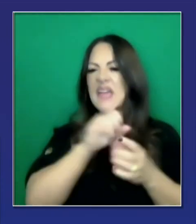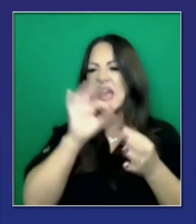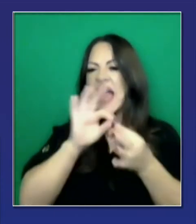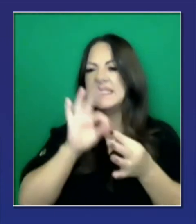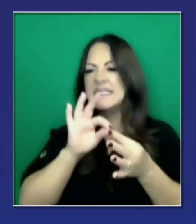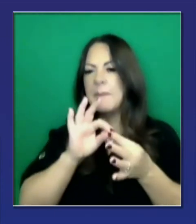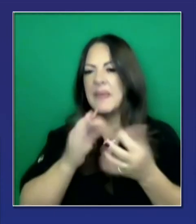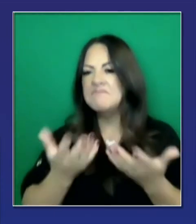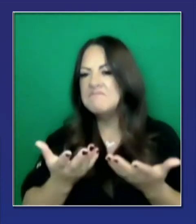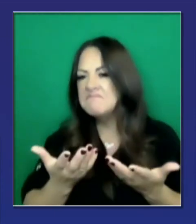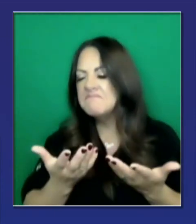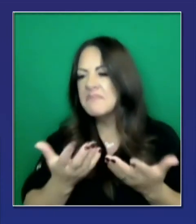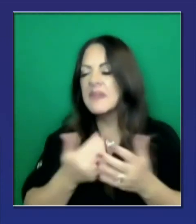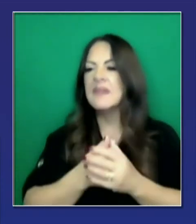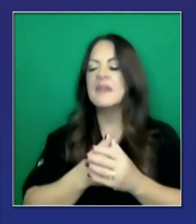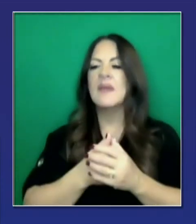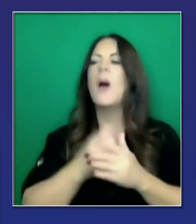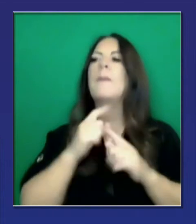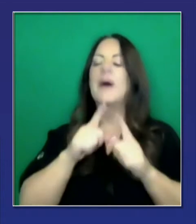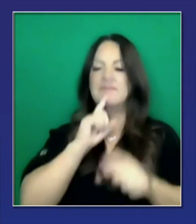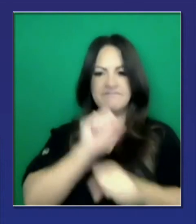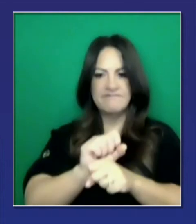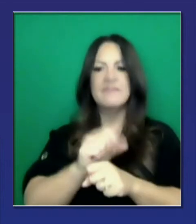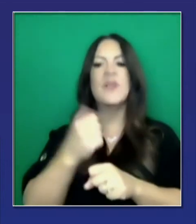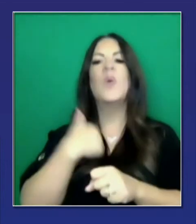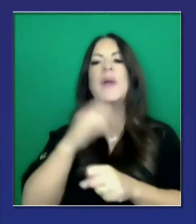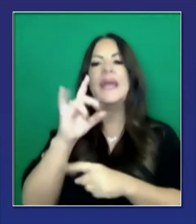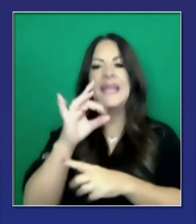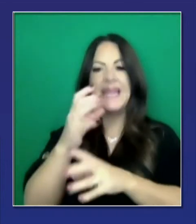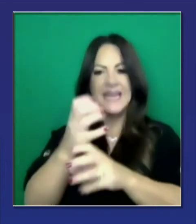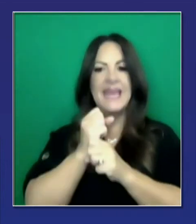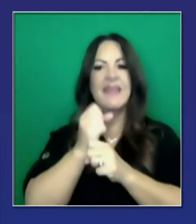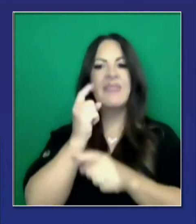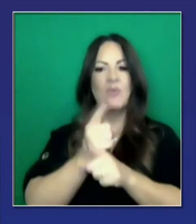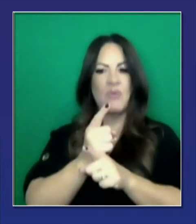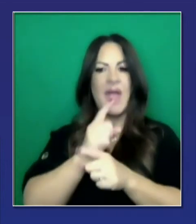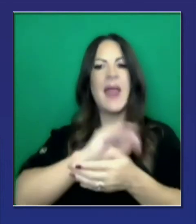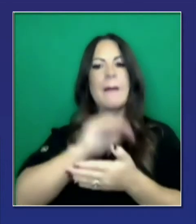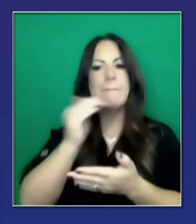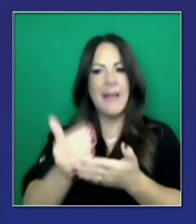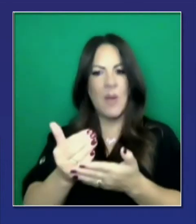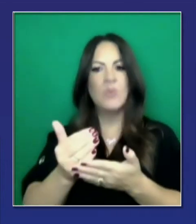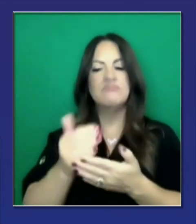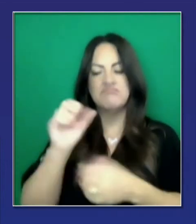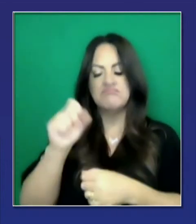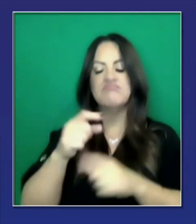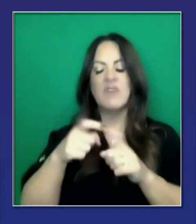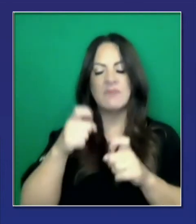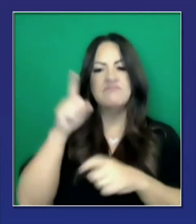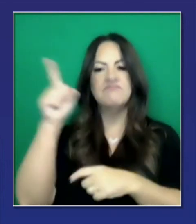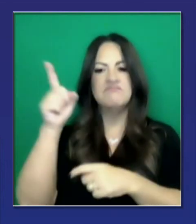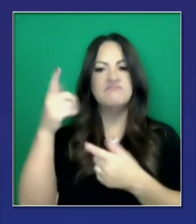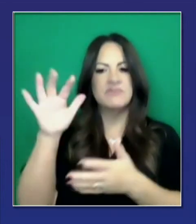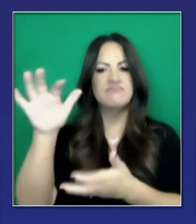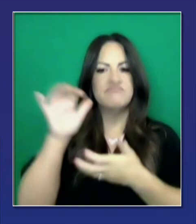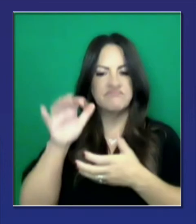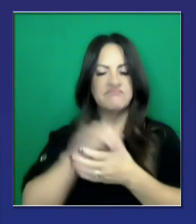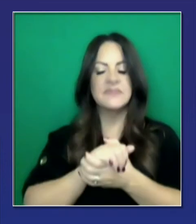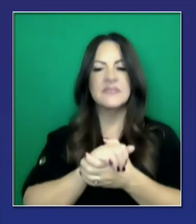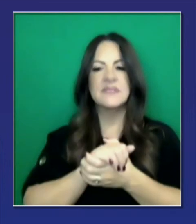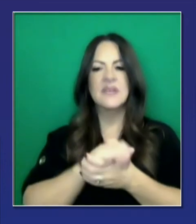to be. That's indeed turned out to be the case. It's not a point of criticism. I still think it's an